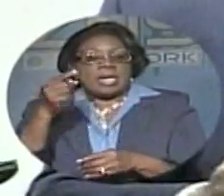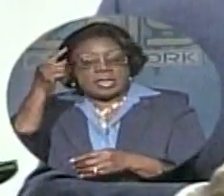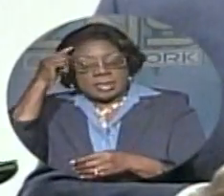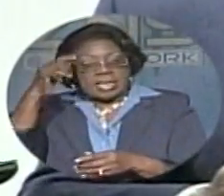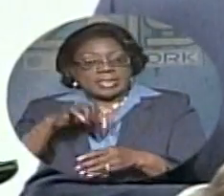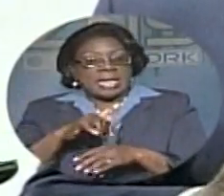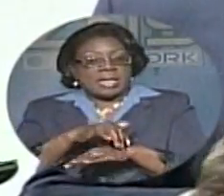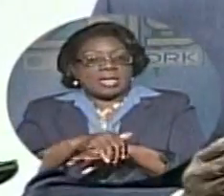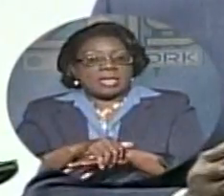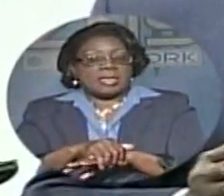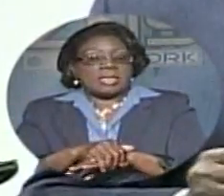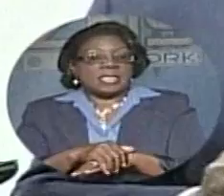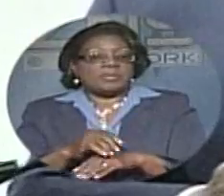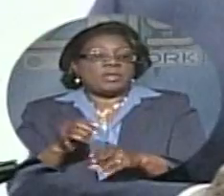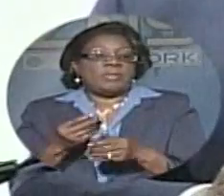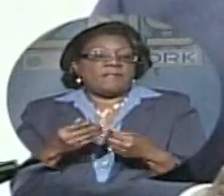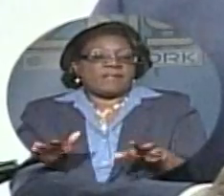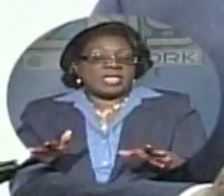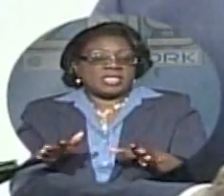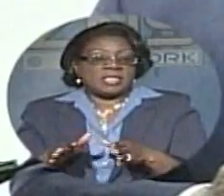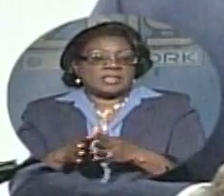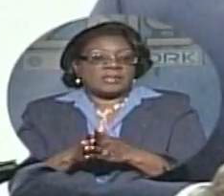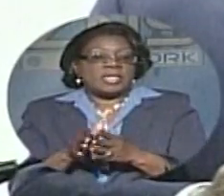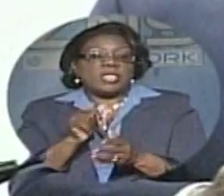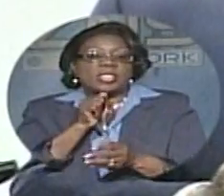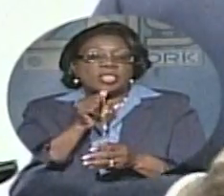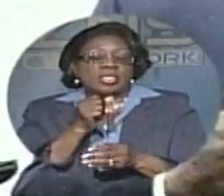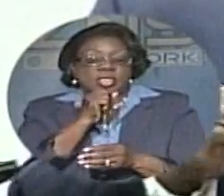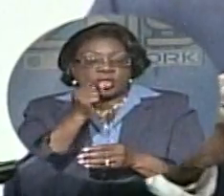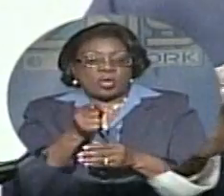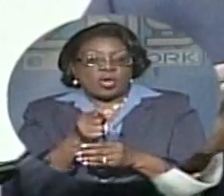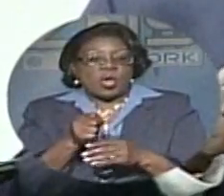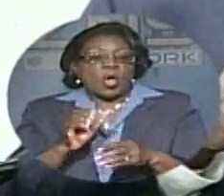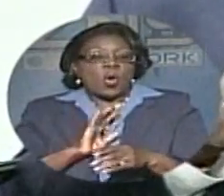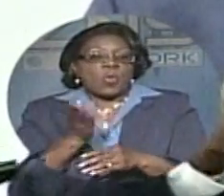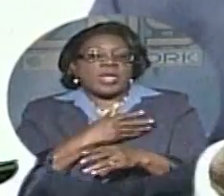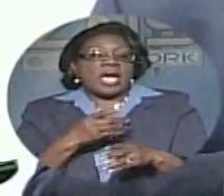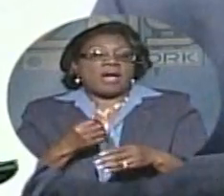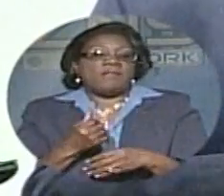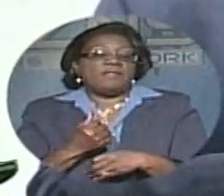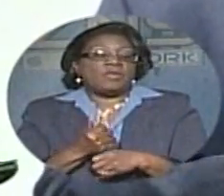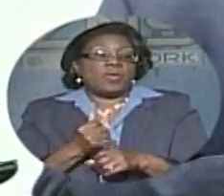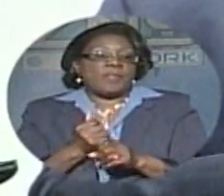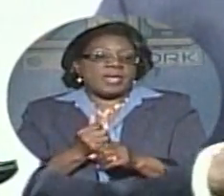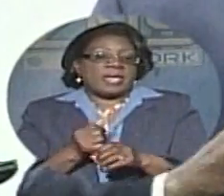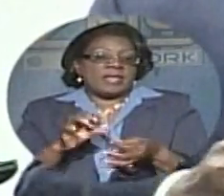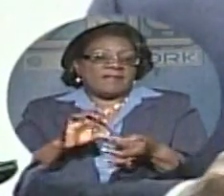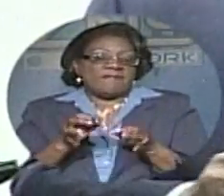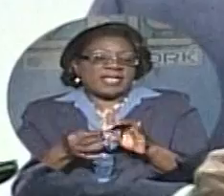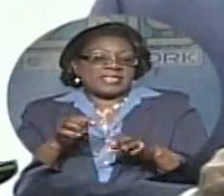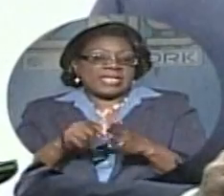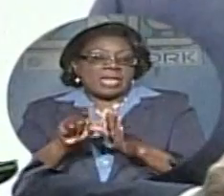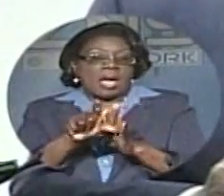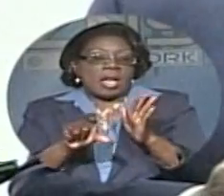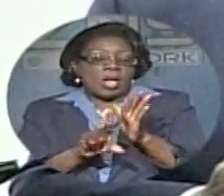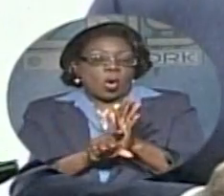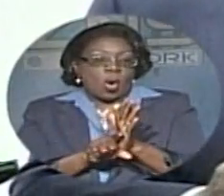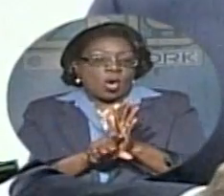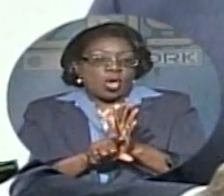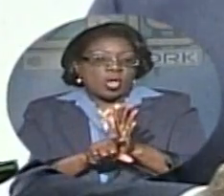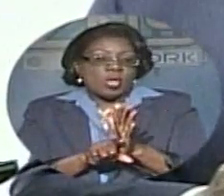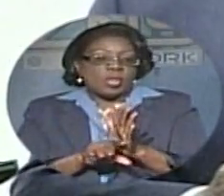London has already been done, I'm not sure. We have to make a little tweak in our law to